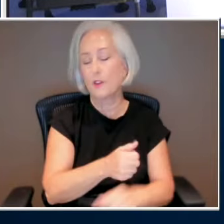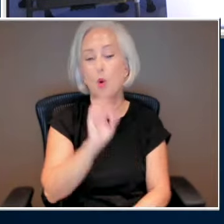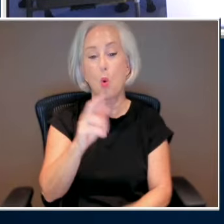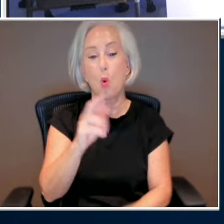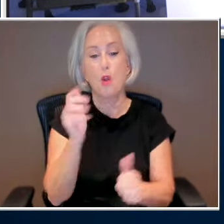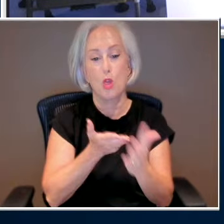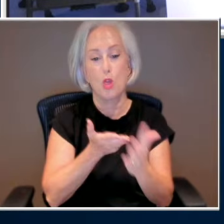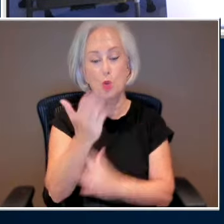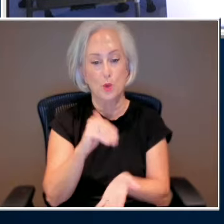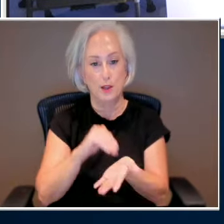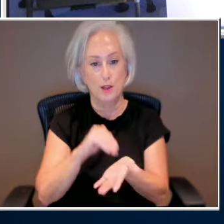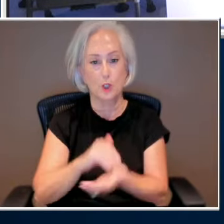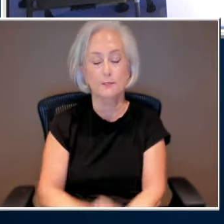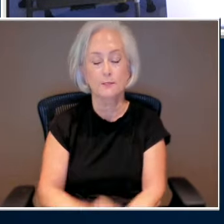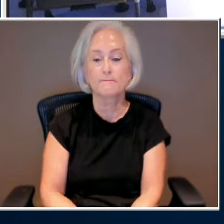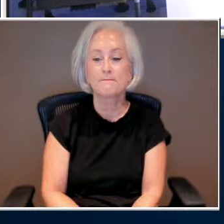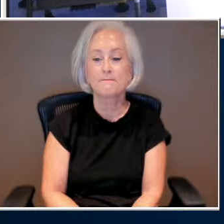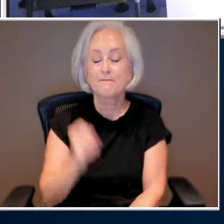takeaway today, Dr. Larson?